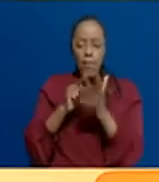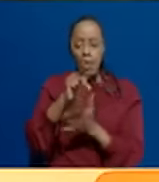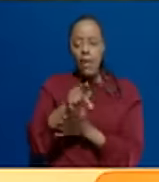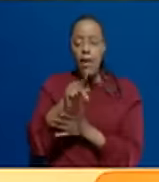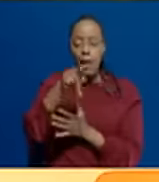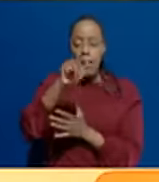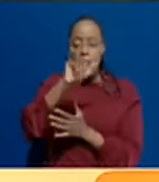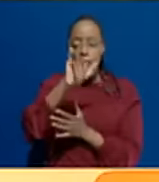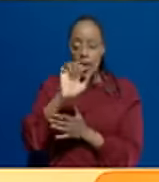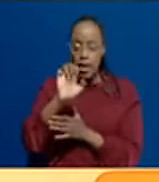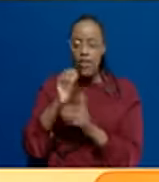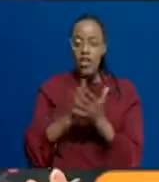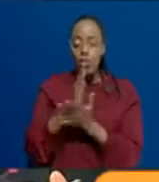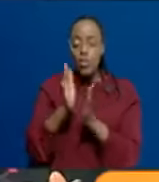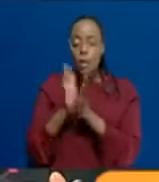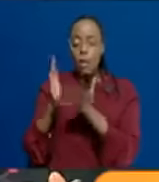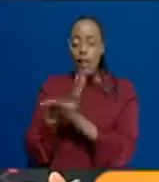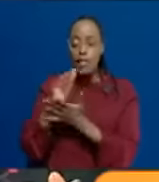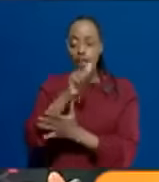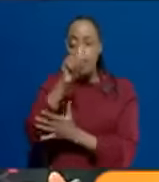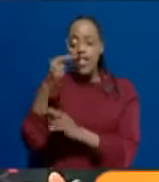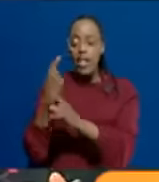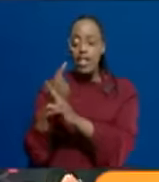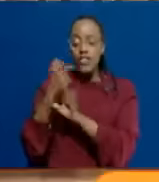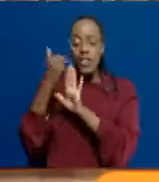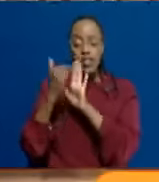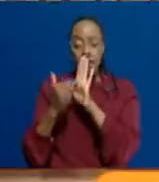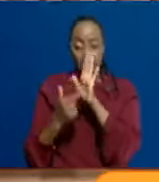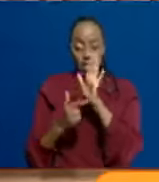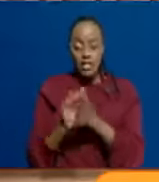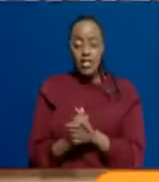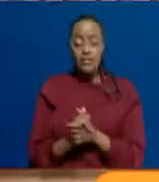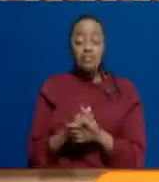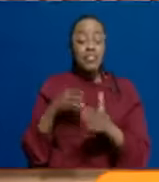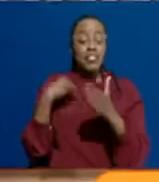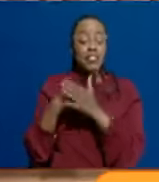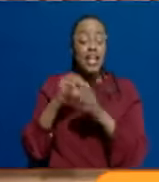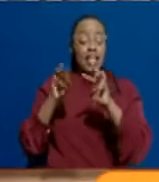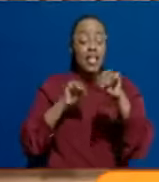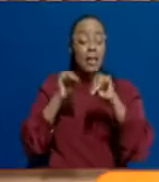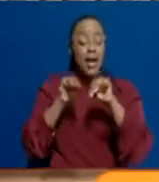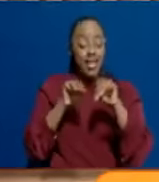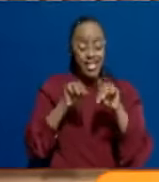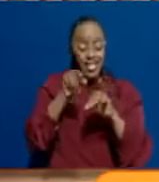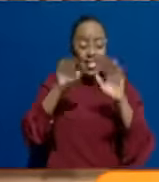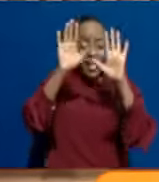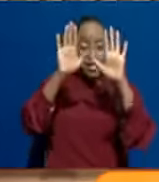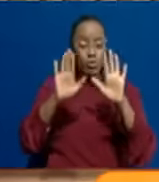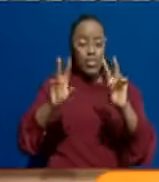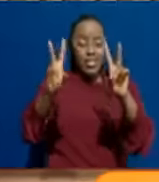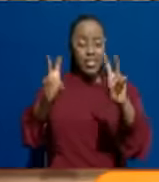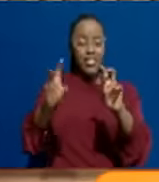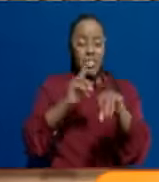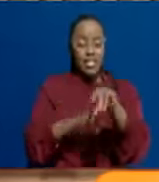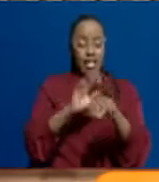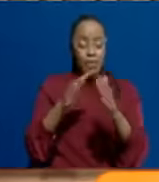pay by the public sector, among other factors. With finance management being a critical issue